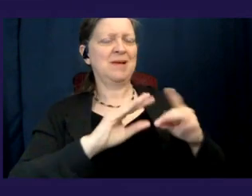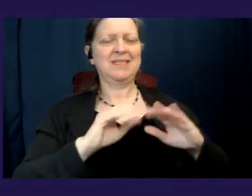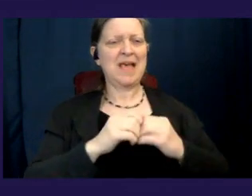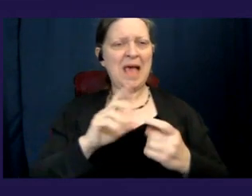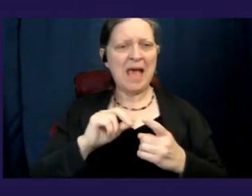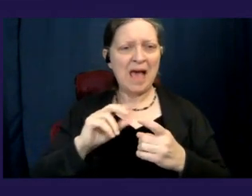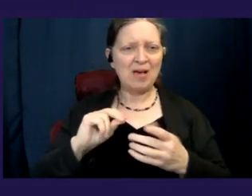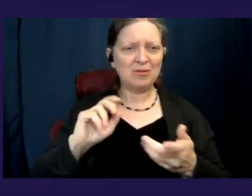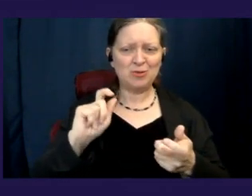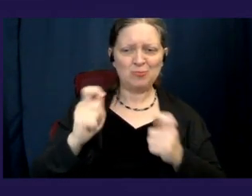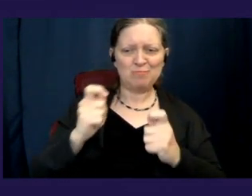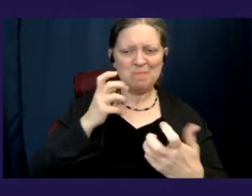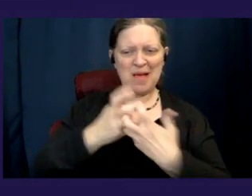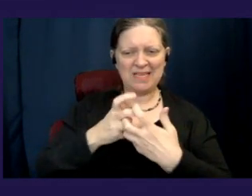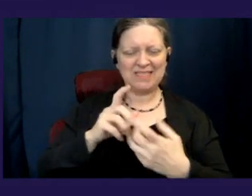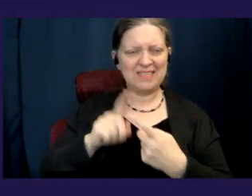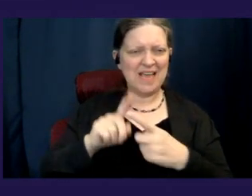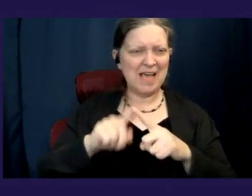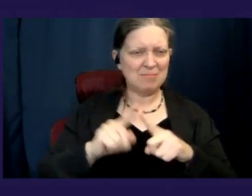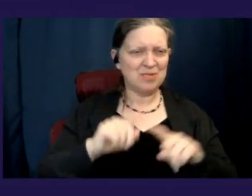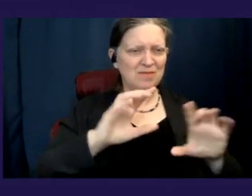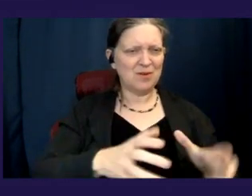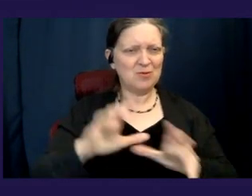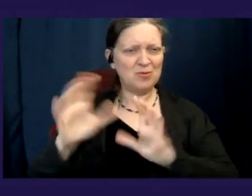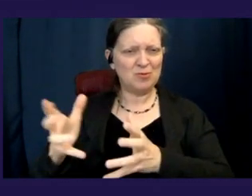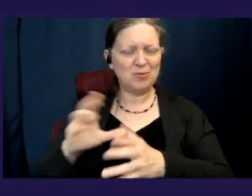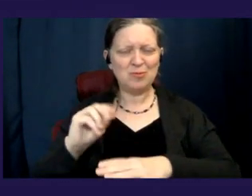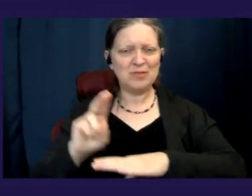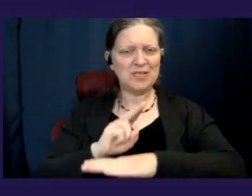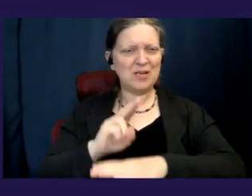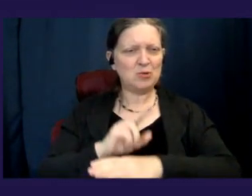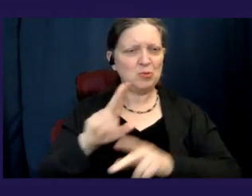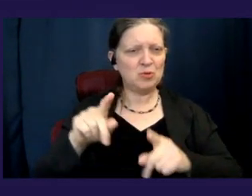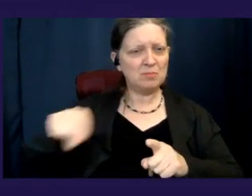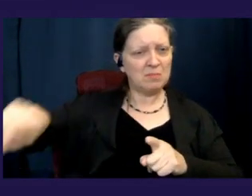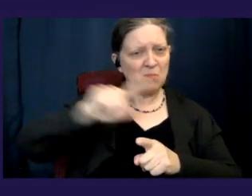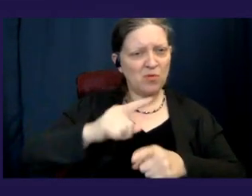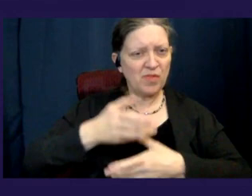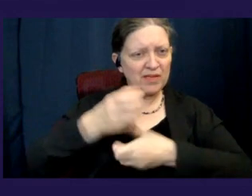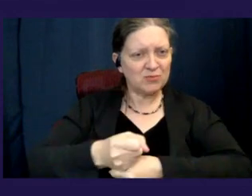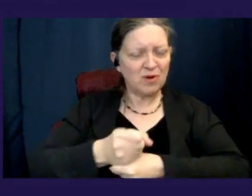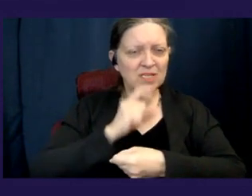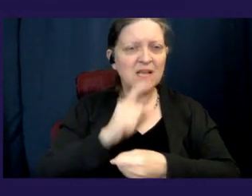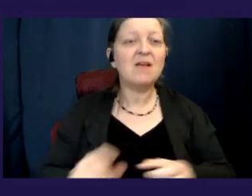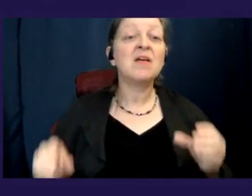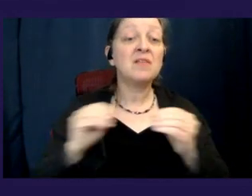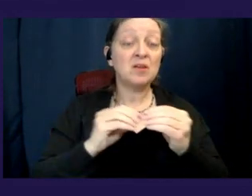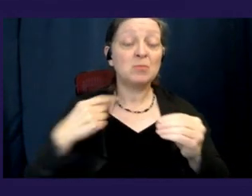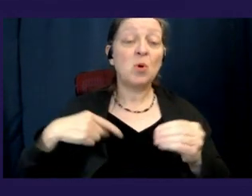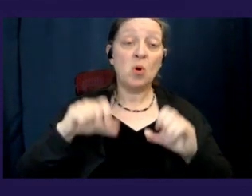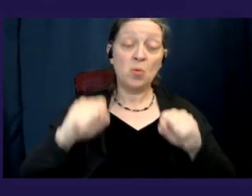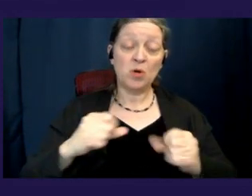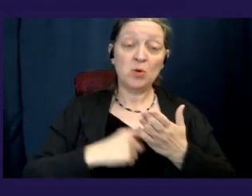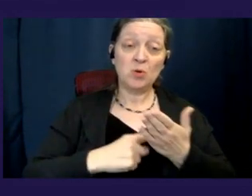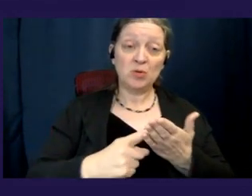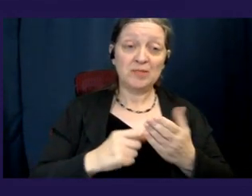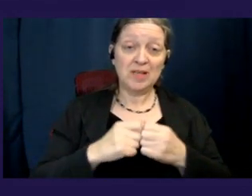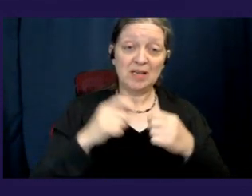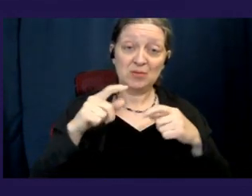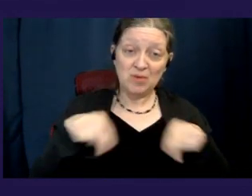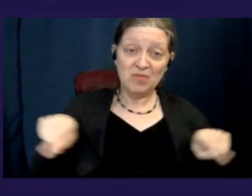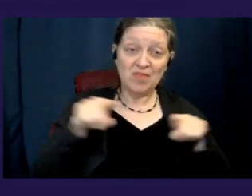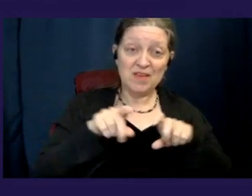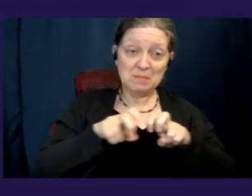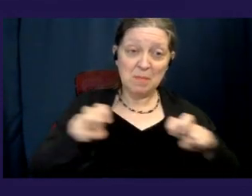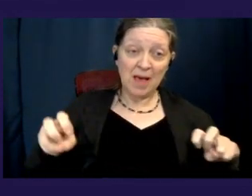messengers? There's so much more we could talk about with this group, but I would encourage you, if you heard something that really interested